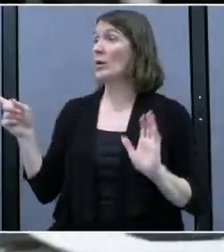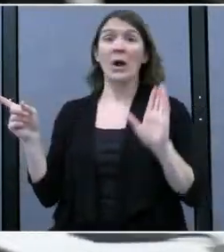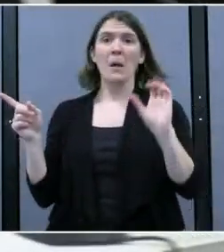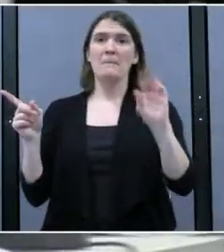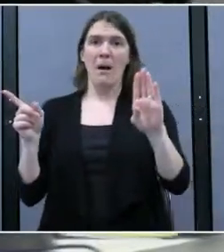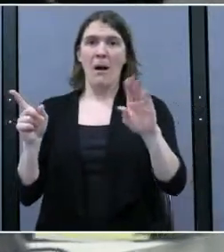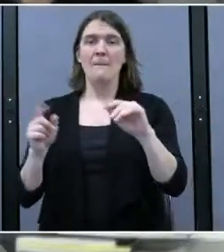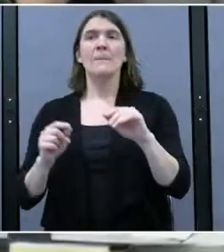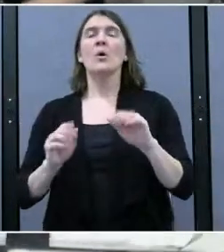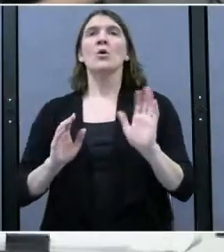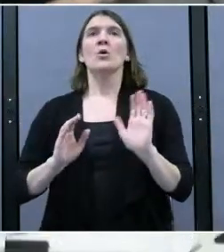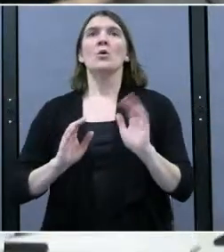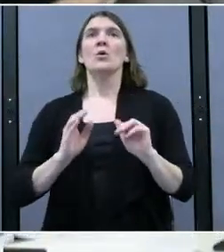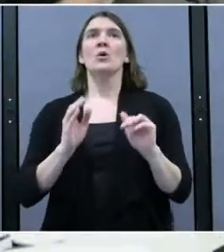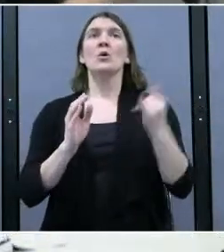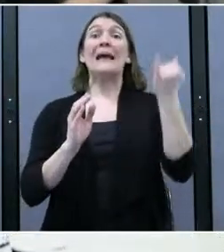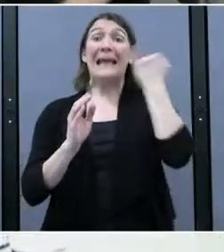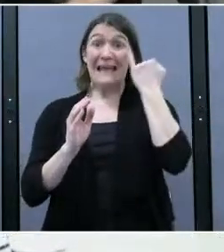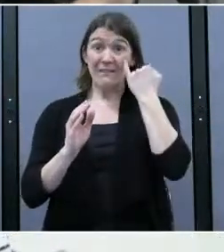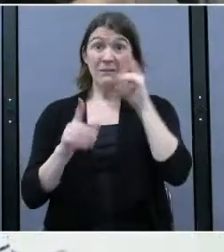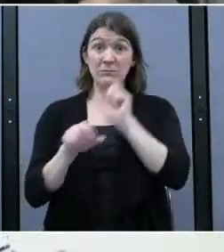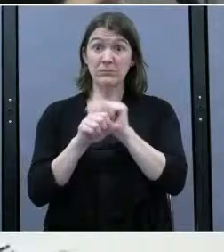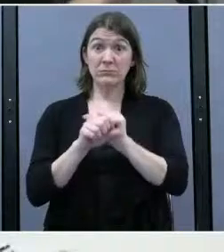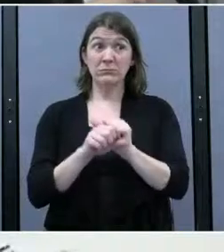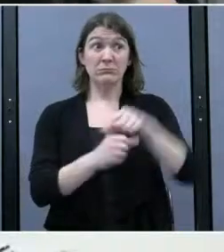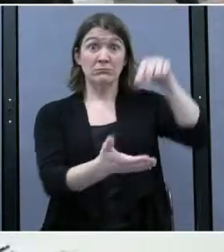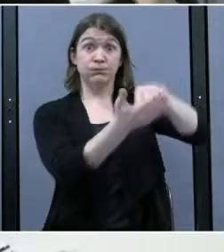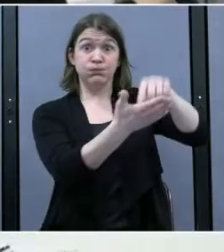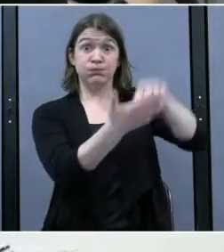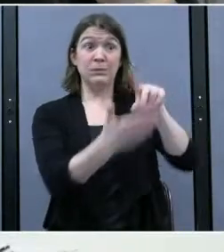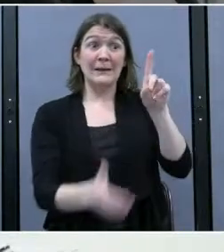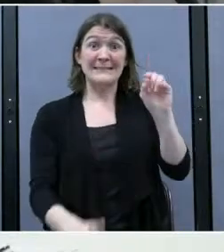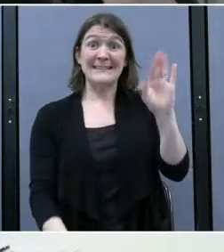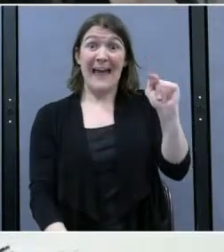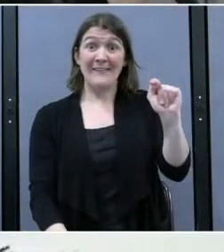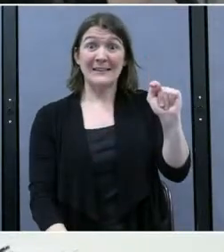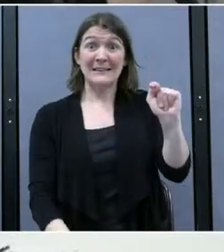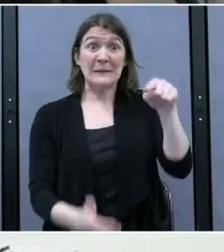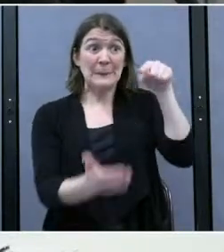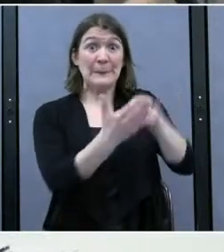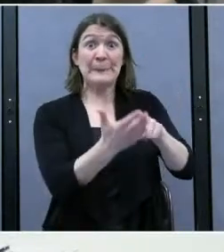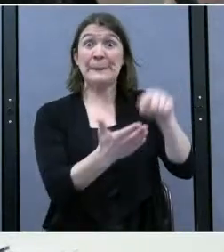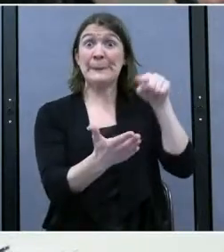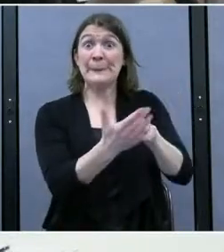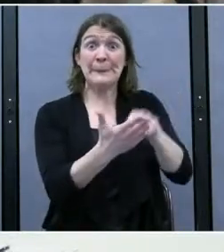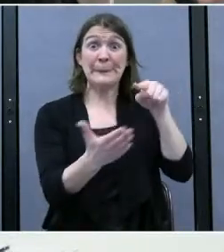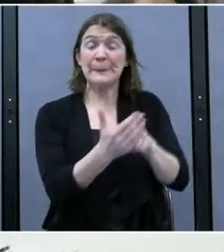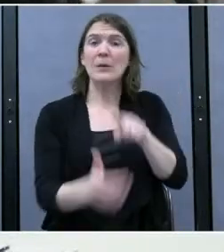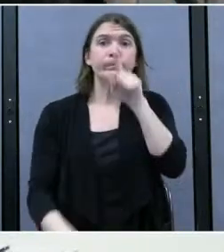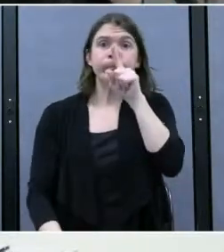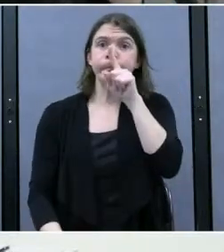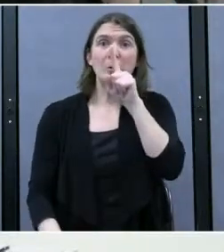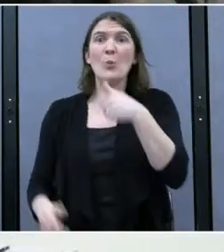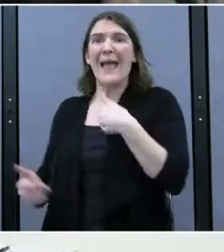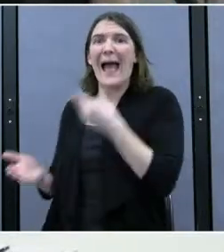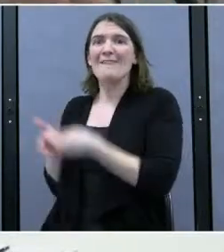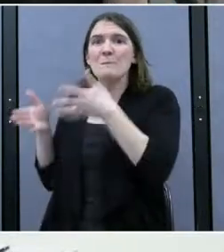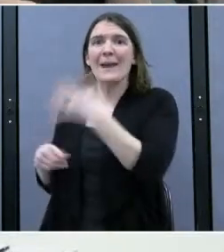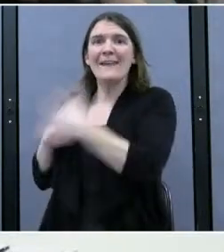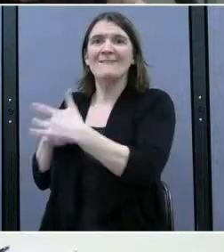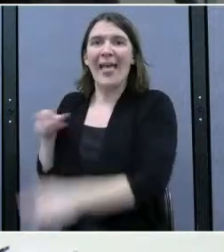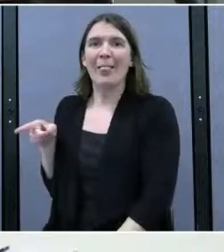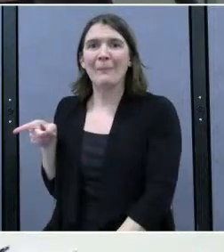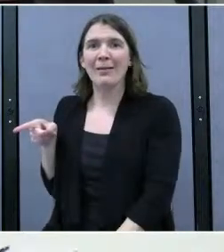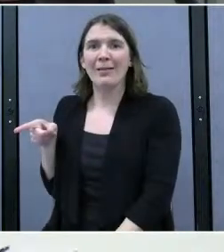really if you have a true deficit. We are not in a deficit position. We have fund balance. We